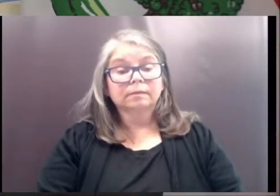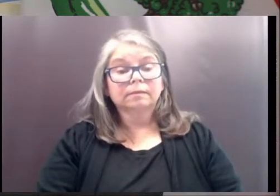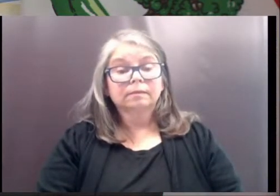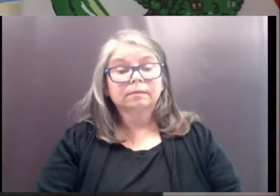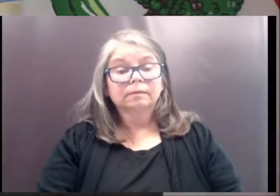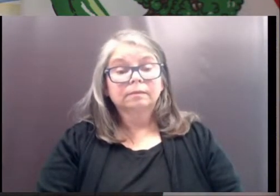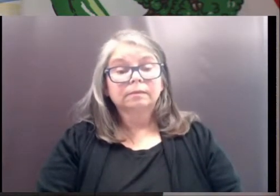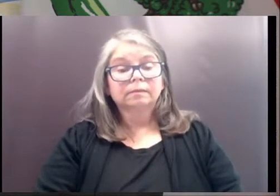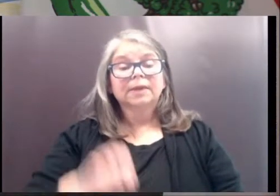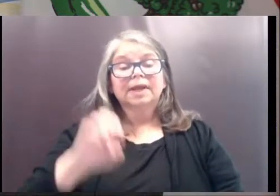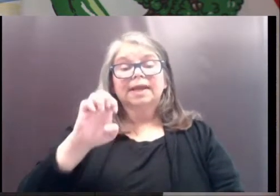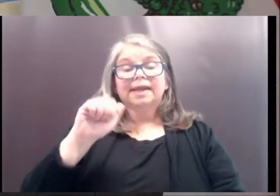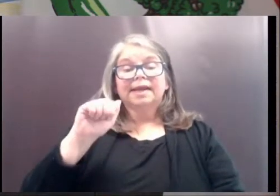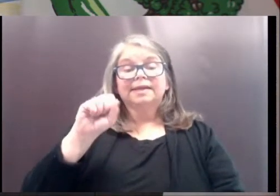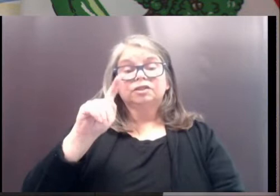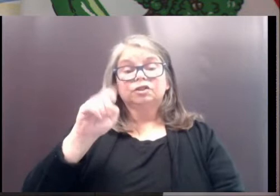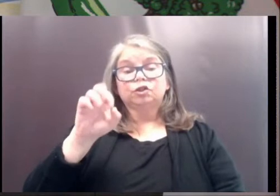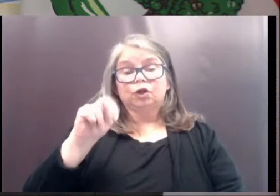Hi there.